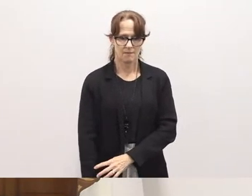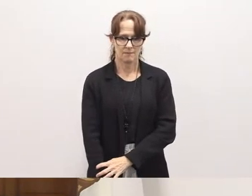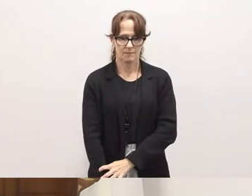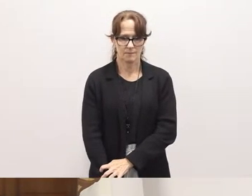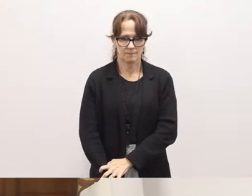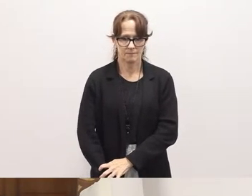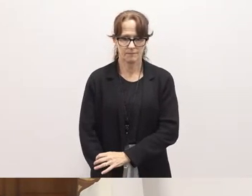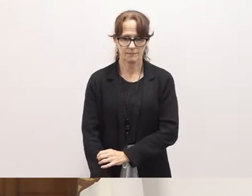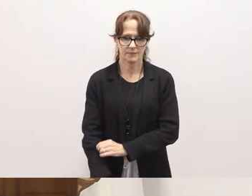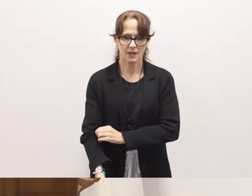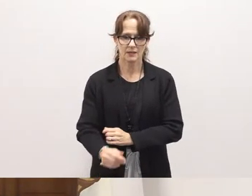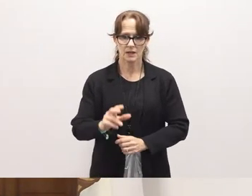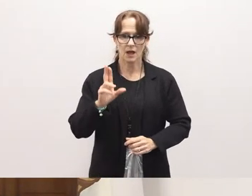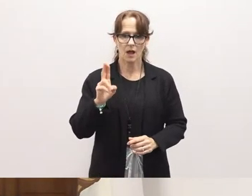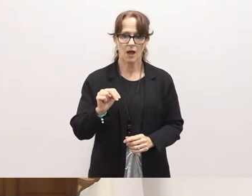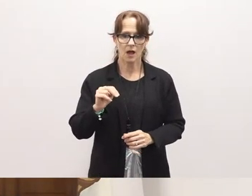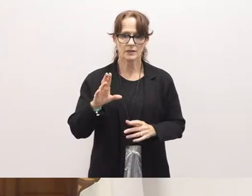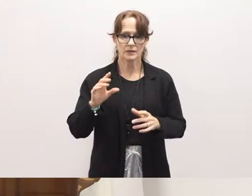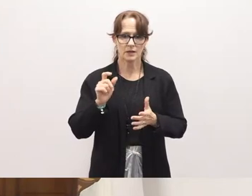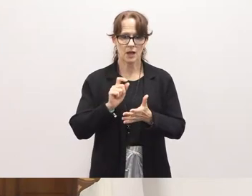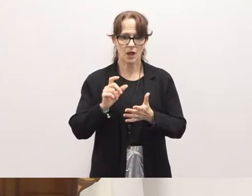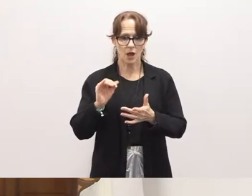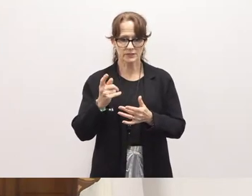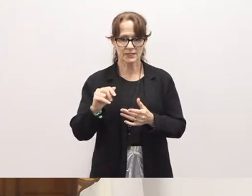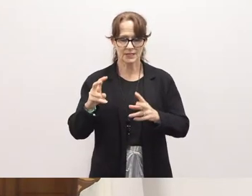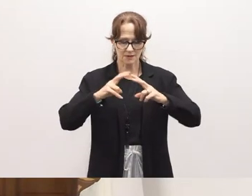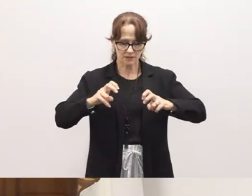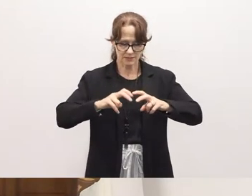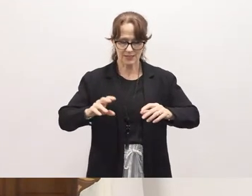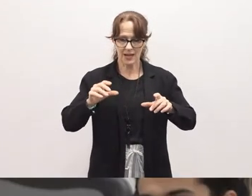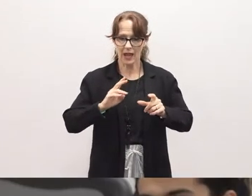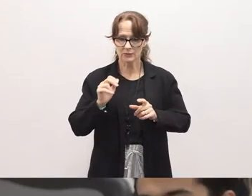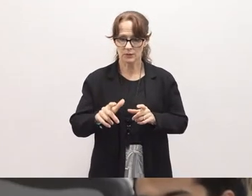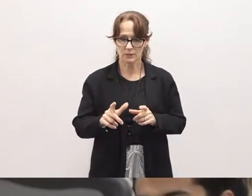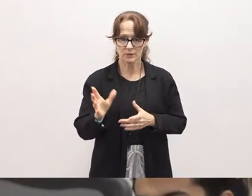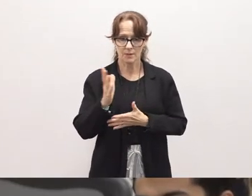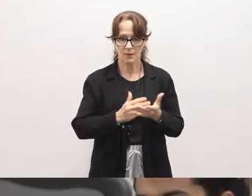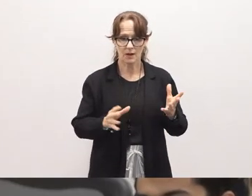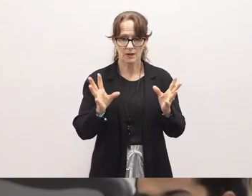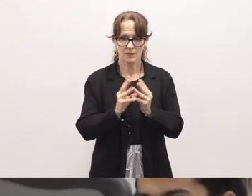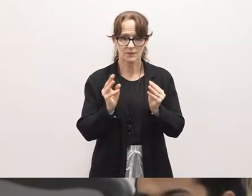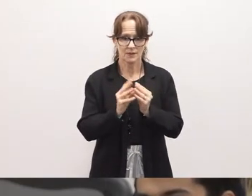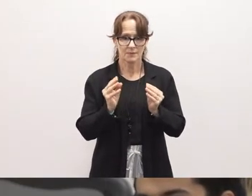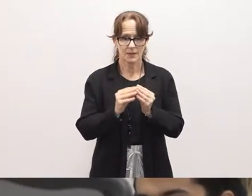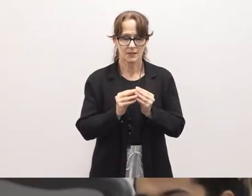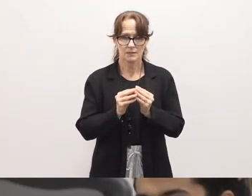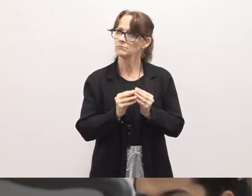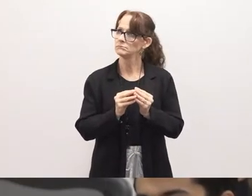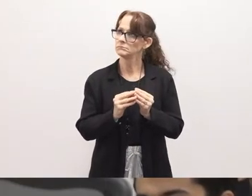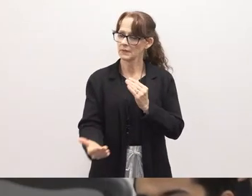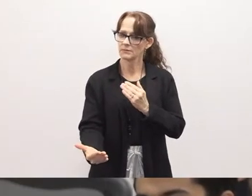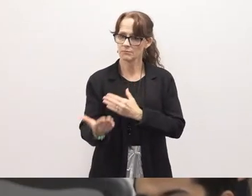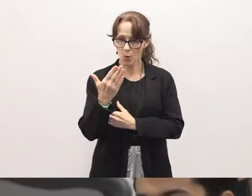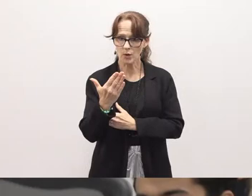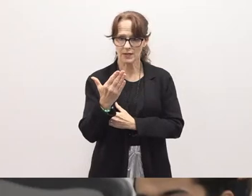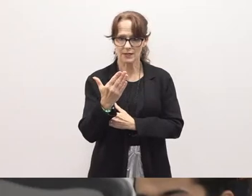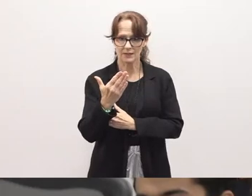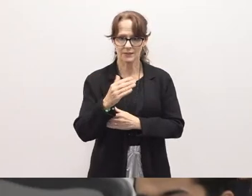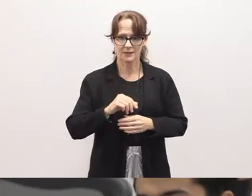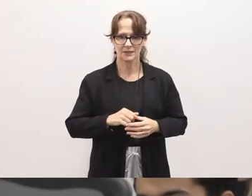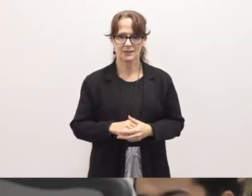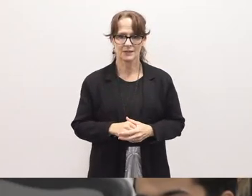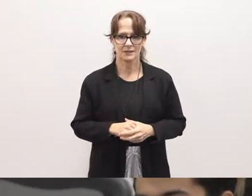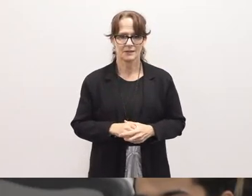unaudited actuals. And in that presentation, I was part of the committee meeting this morning.